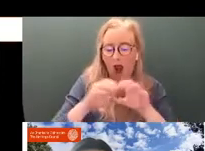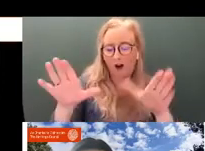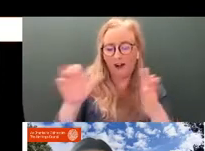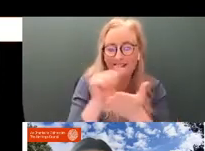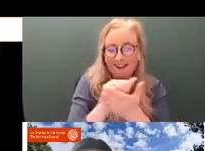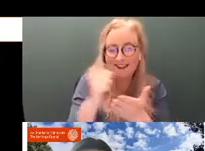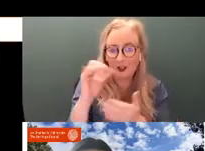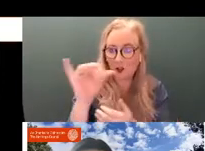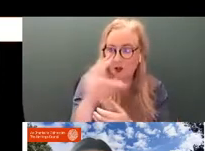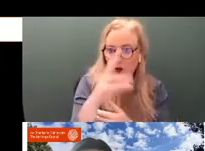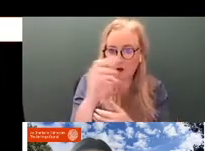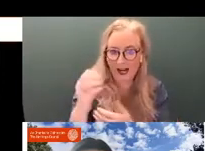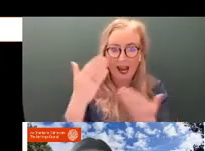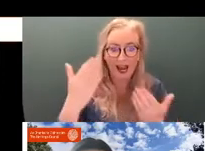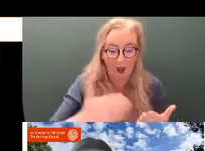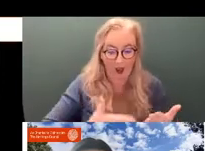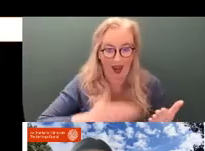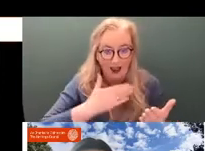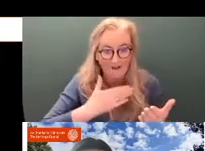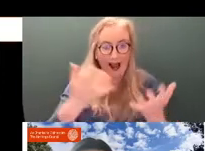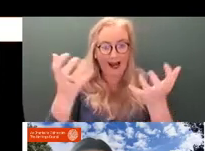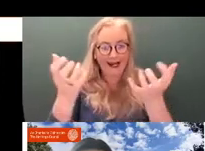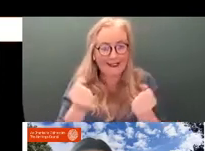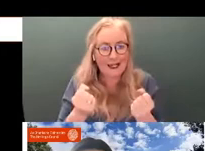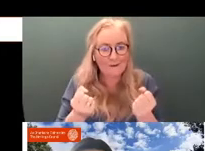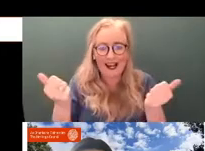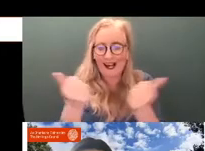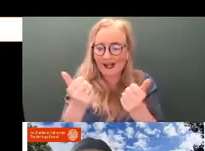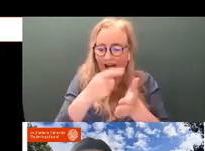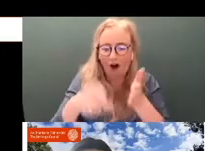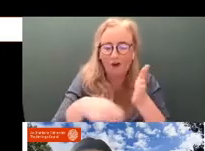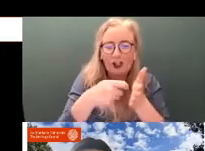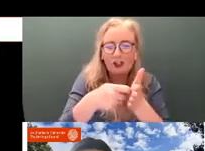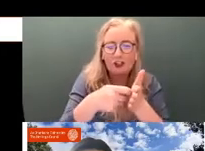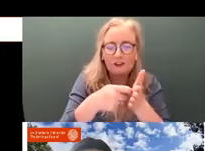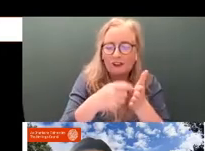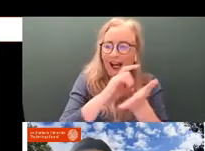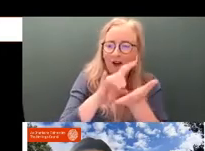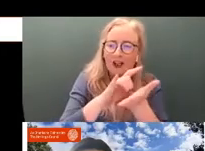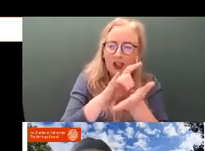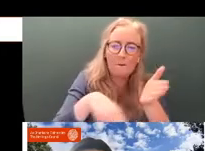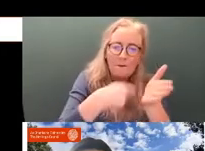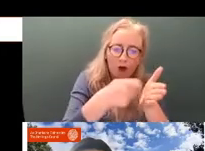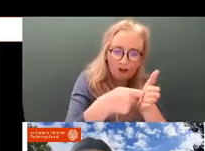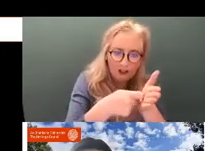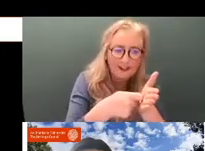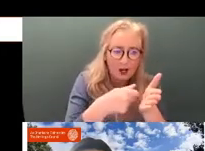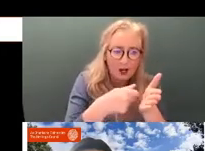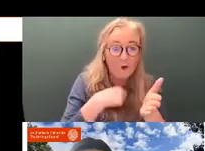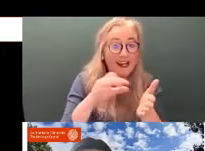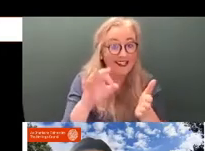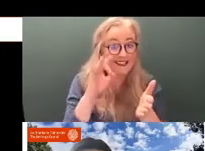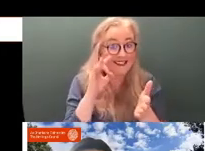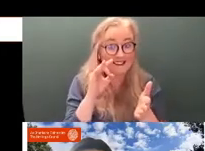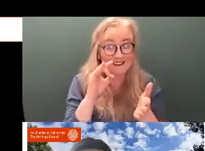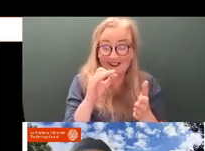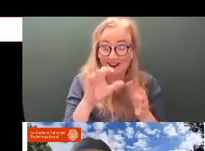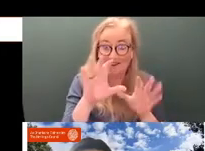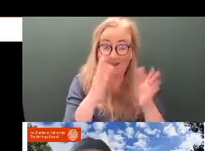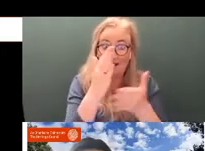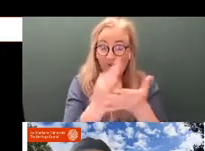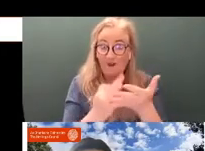and we are now live and we are accepting heritage projects and have received a good few even since last Wednesday. So